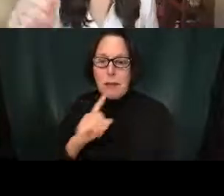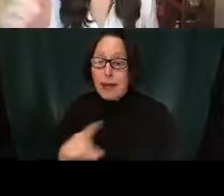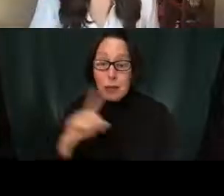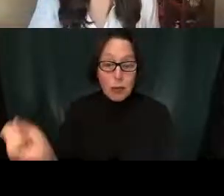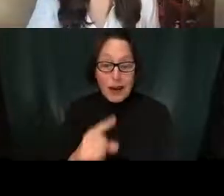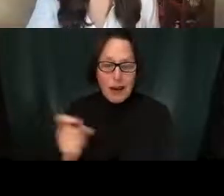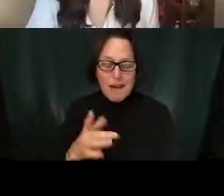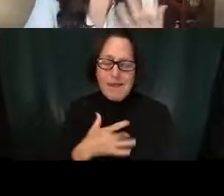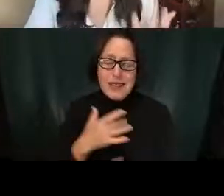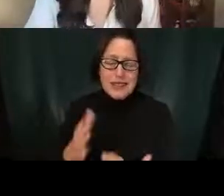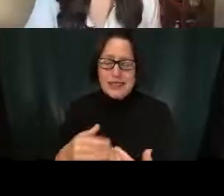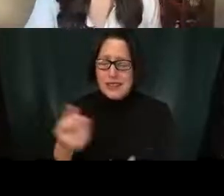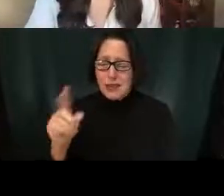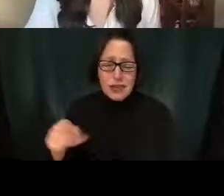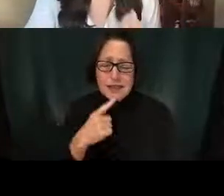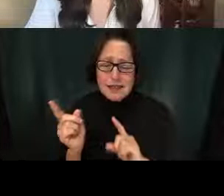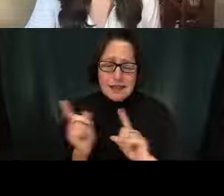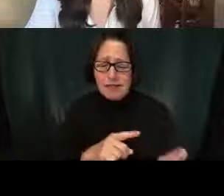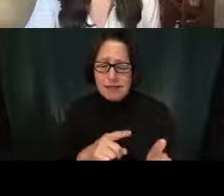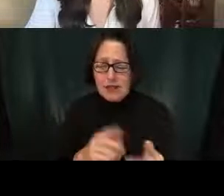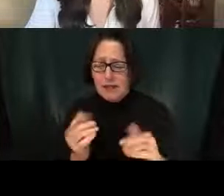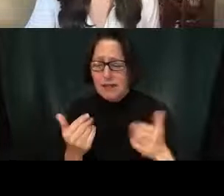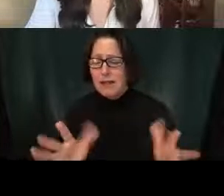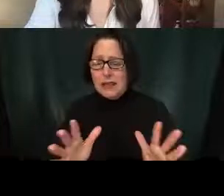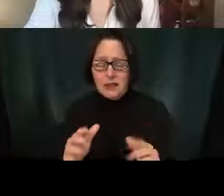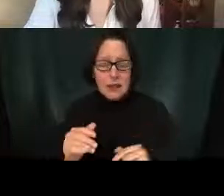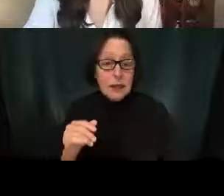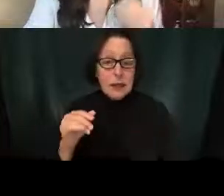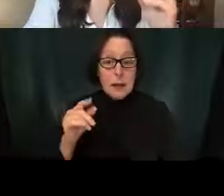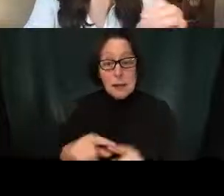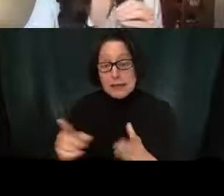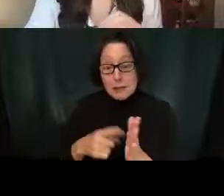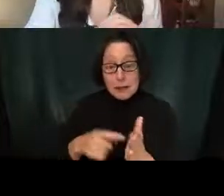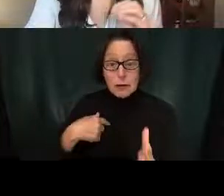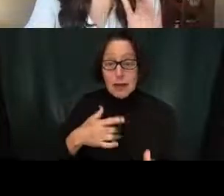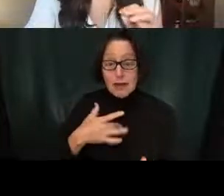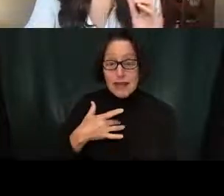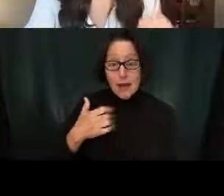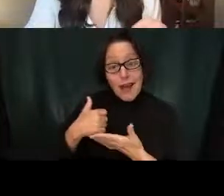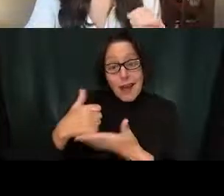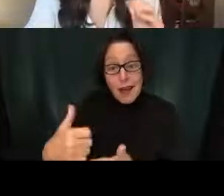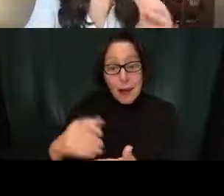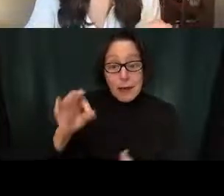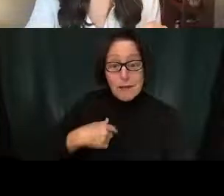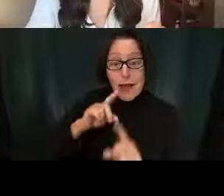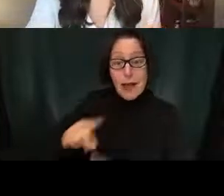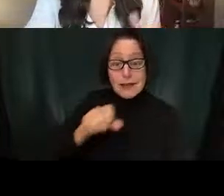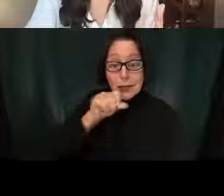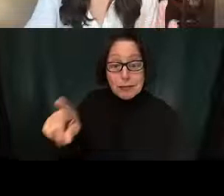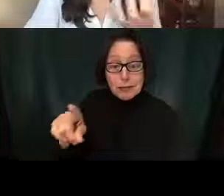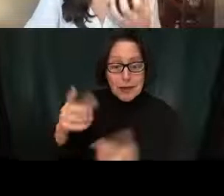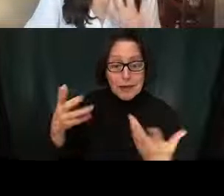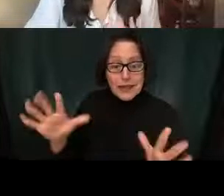feels easier just to tell, or sometimes in the spirit of being helpful, we think it's easier to just give our answer or tell them what to